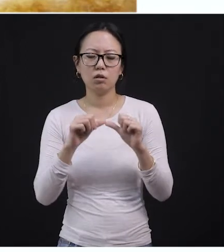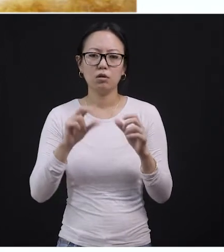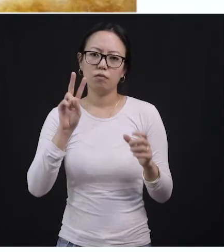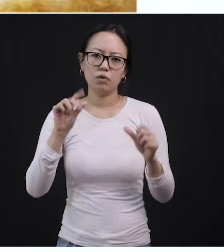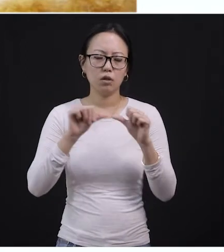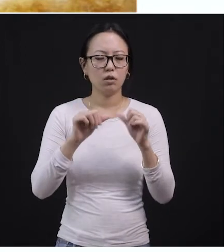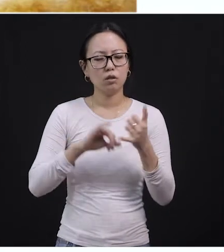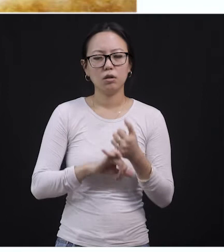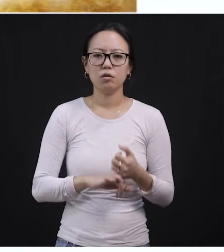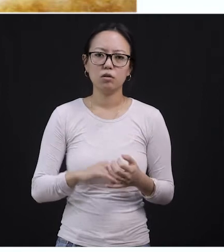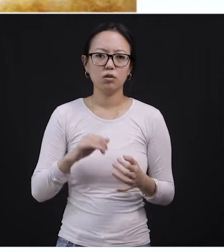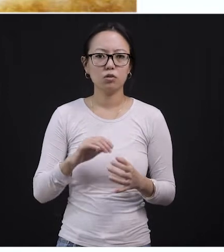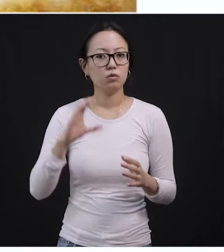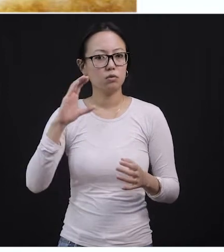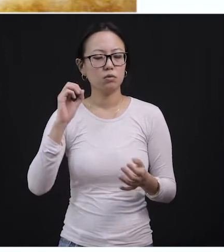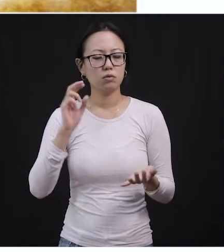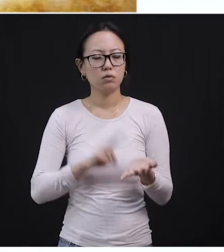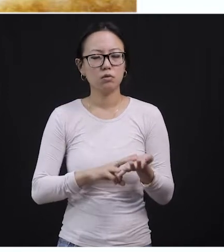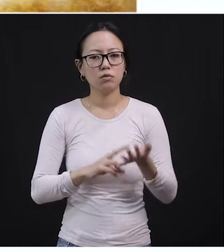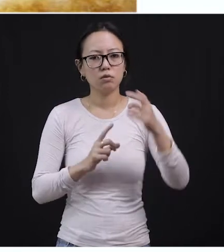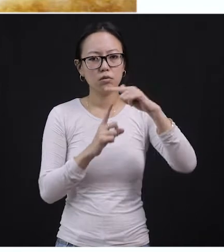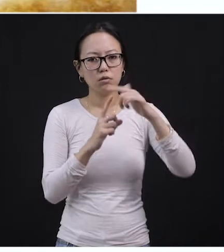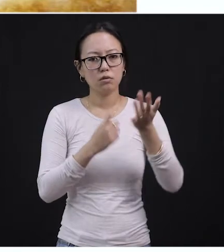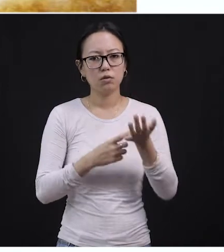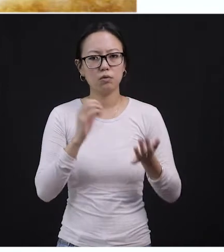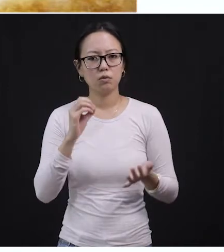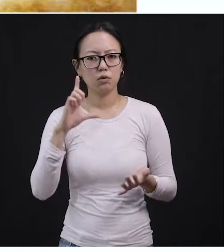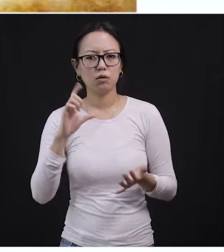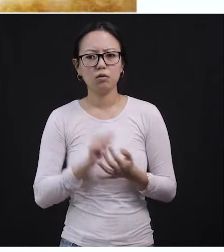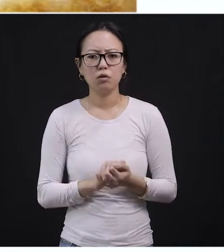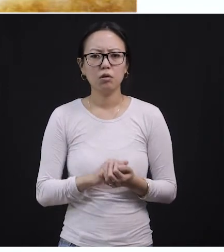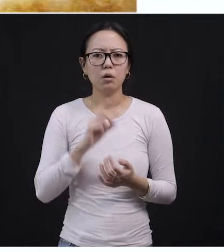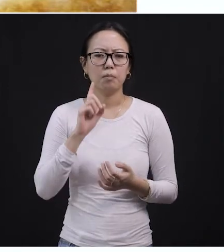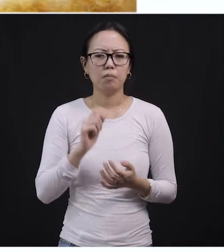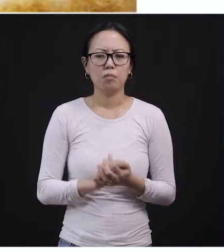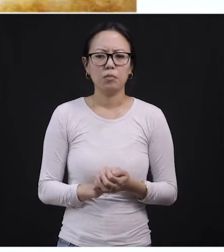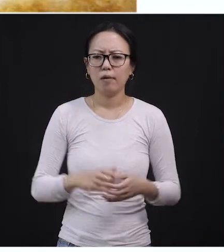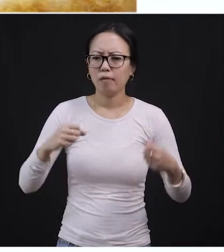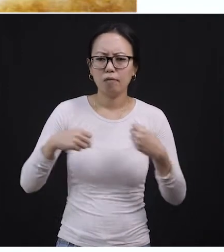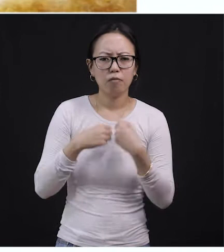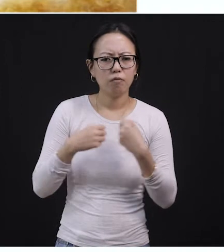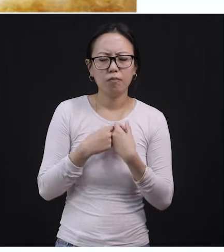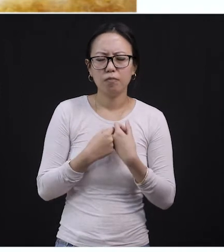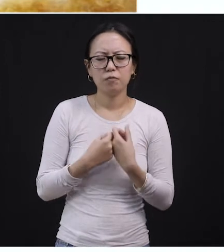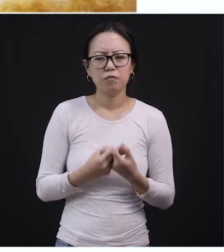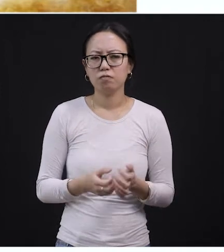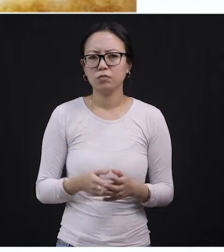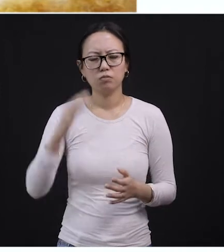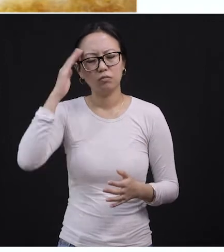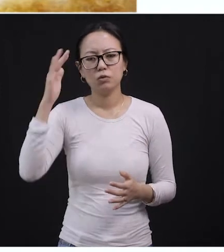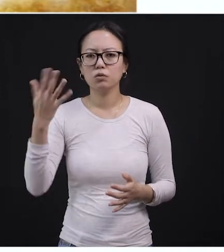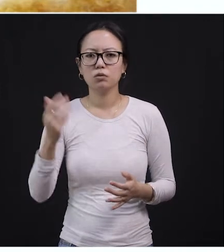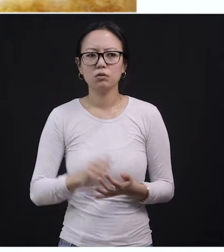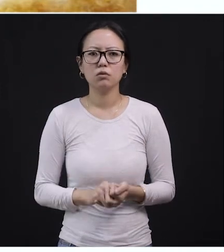between the Chalukyas and the Pallavas with Harsha. Okay, so it was only in the later